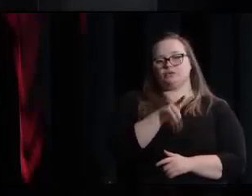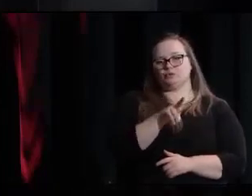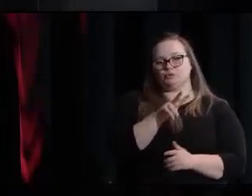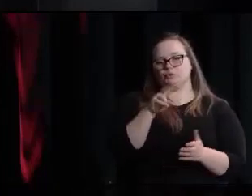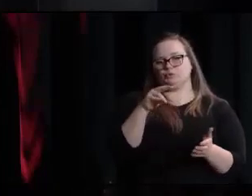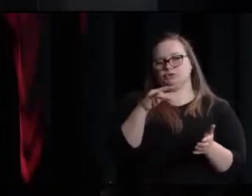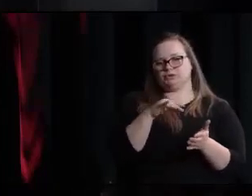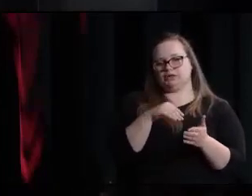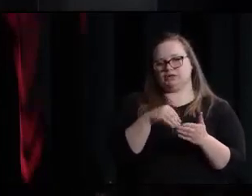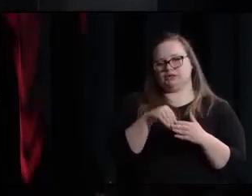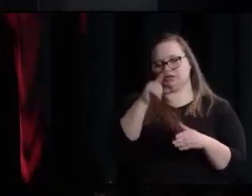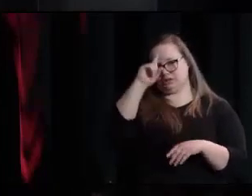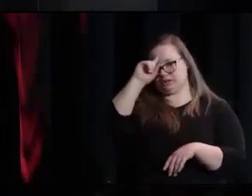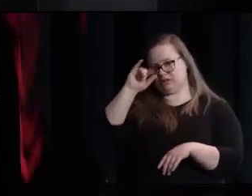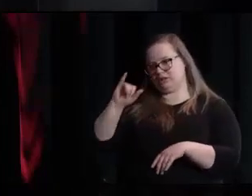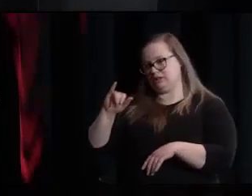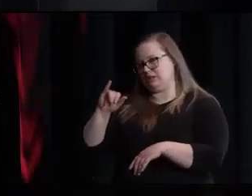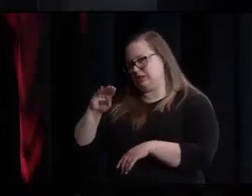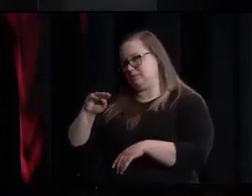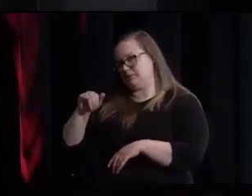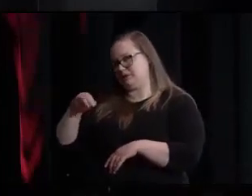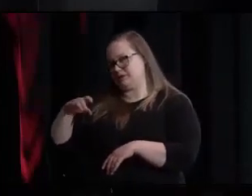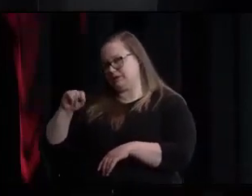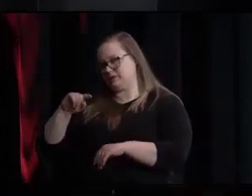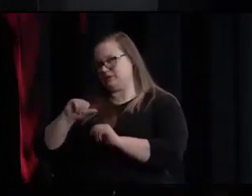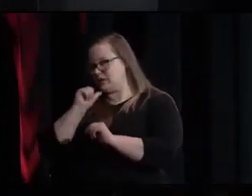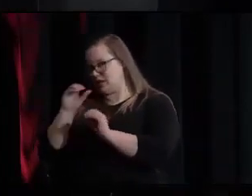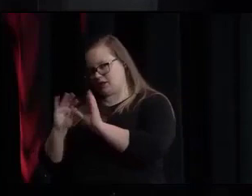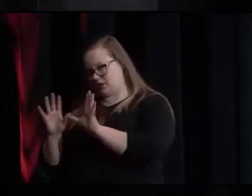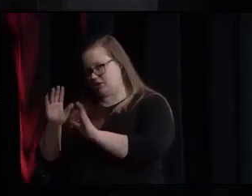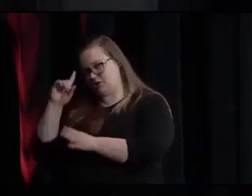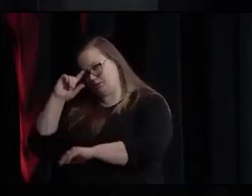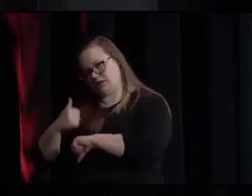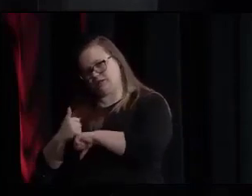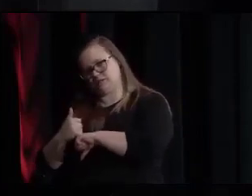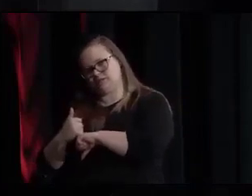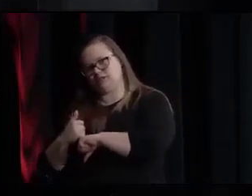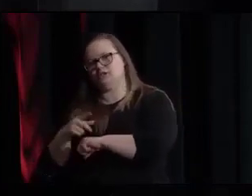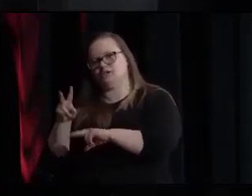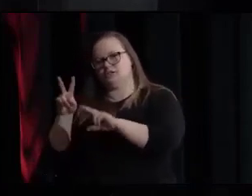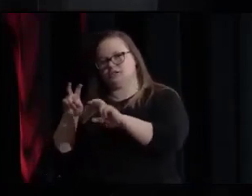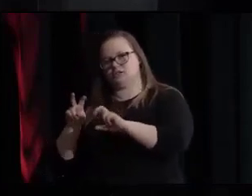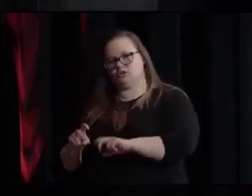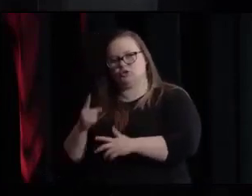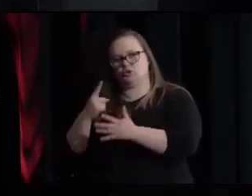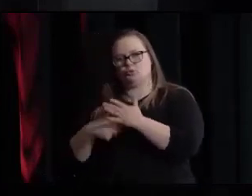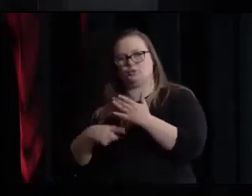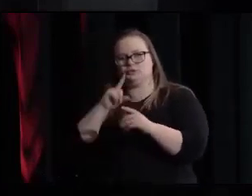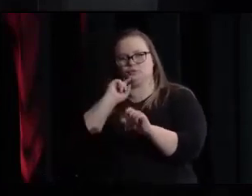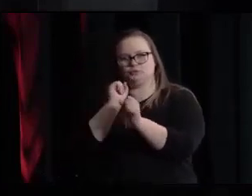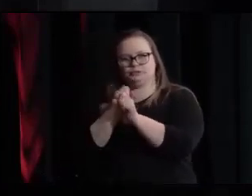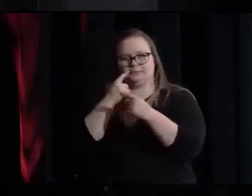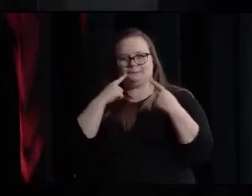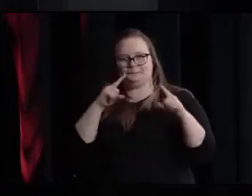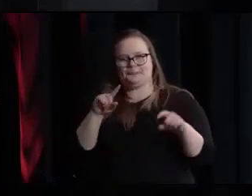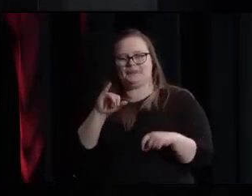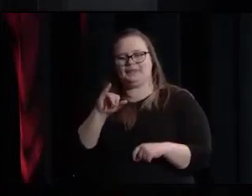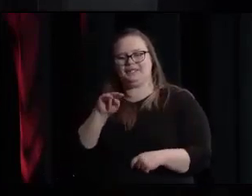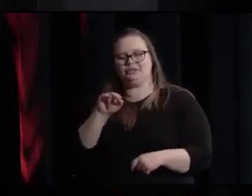bias, over 80,000 people, and they started to look at what interventions are actually working. What types